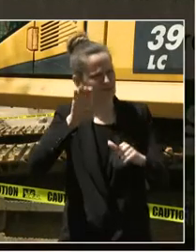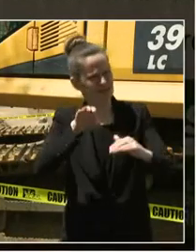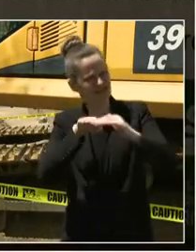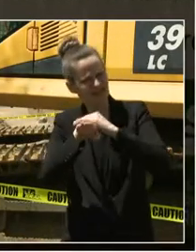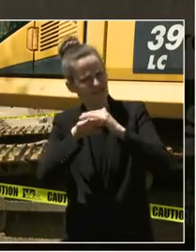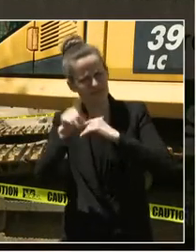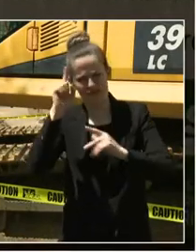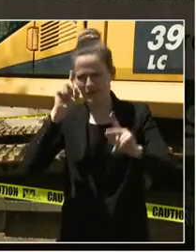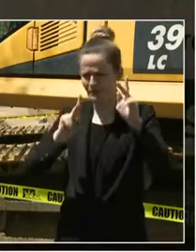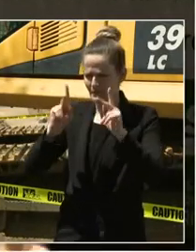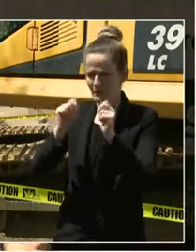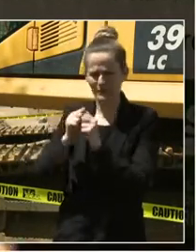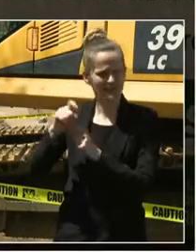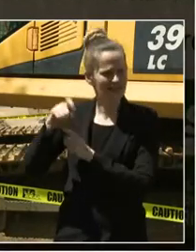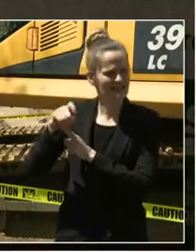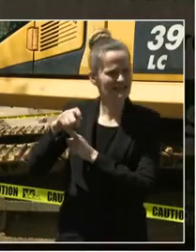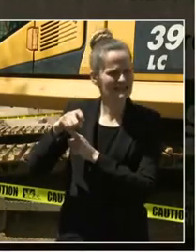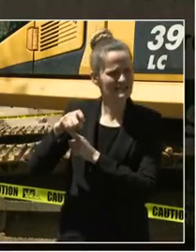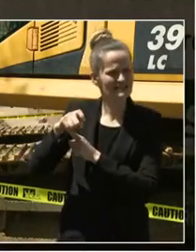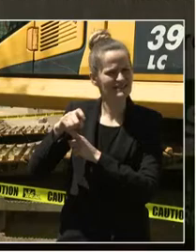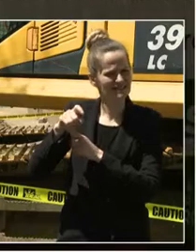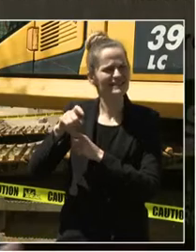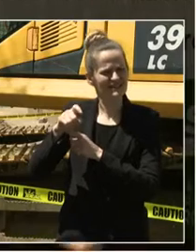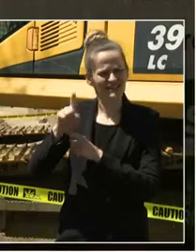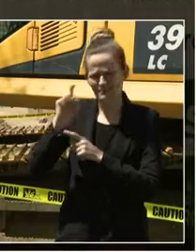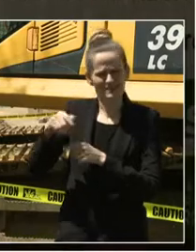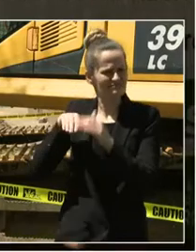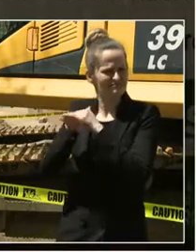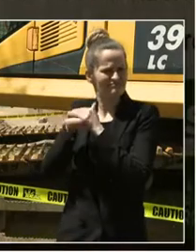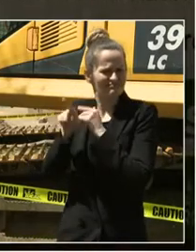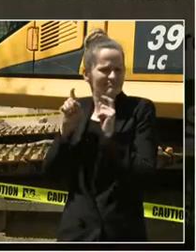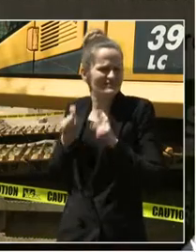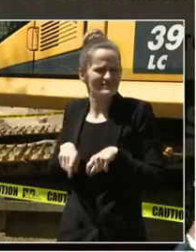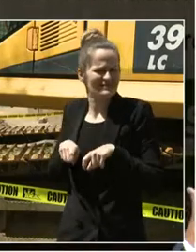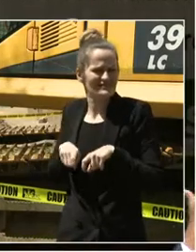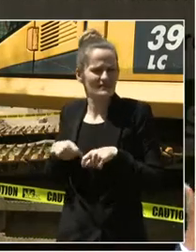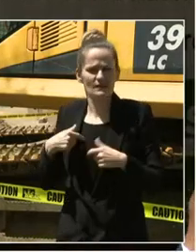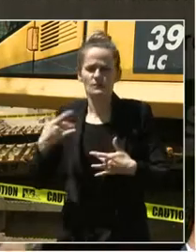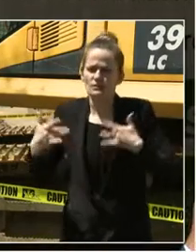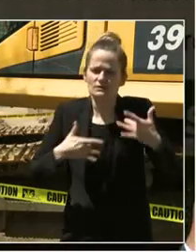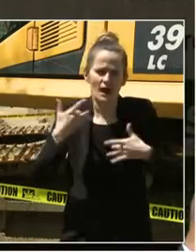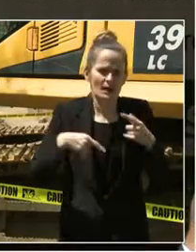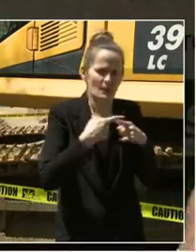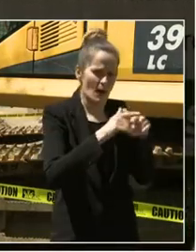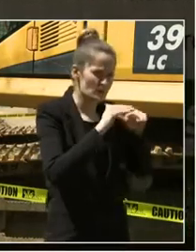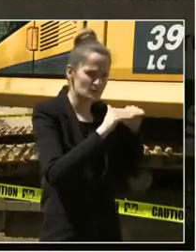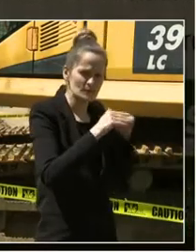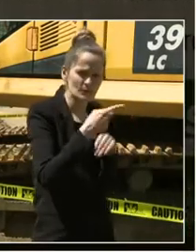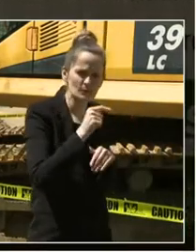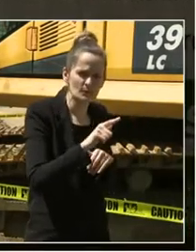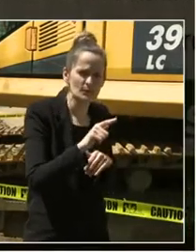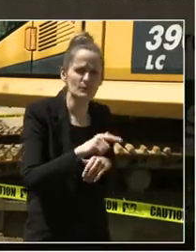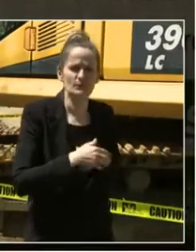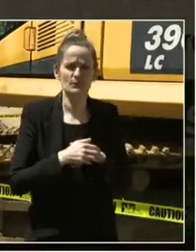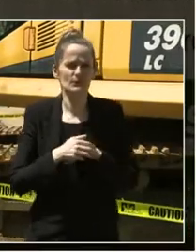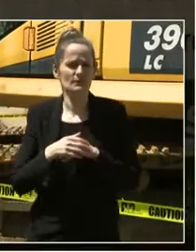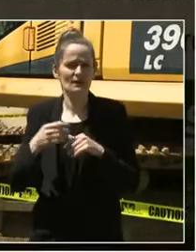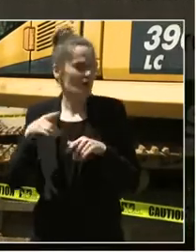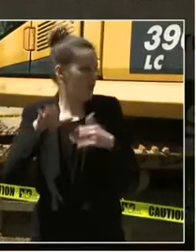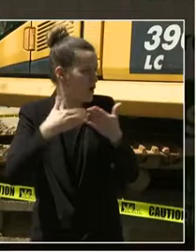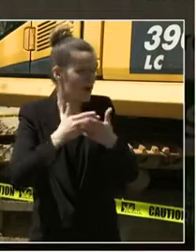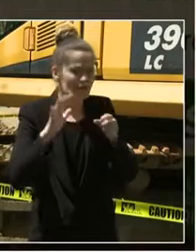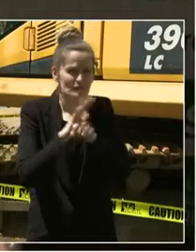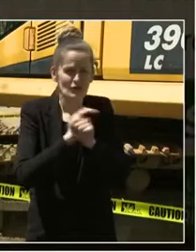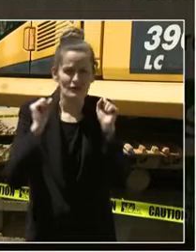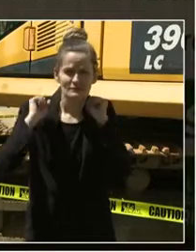them. So we're really excited for this pool here. We're really excited for this pool and this full recreation center here for what it means to the community. I